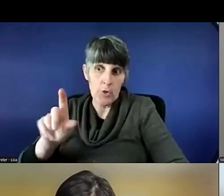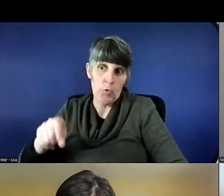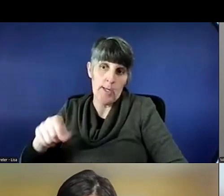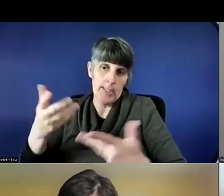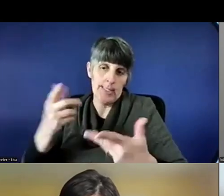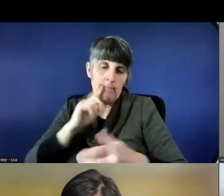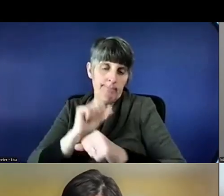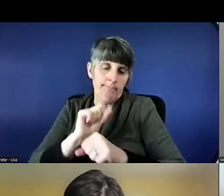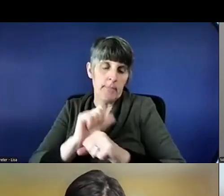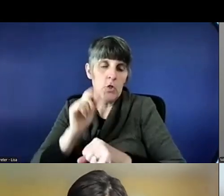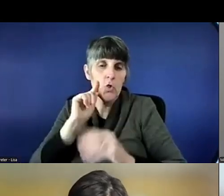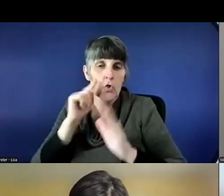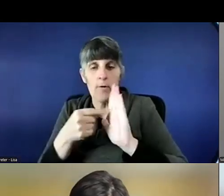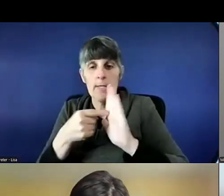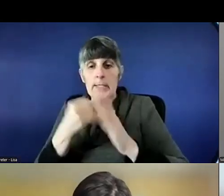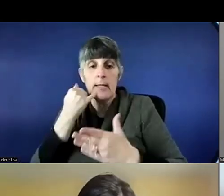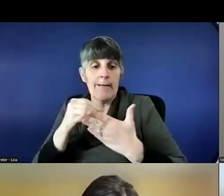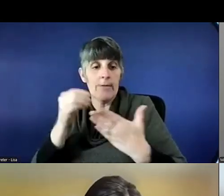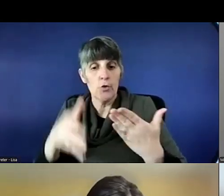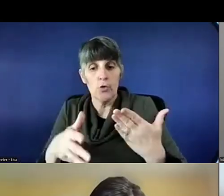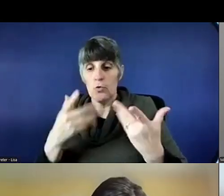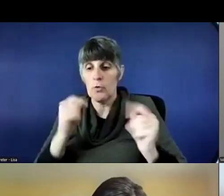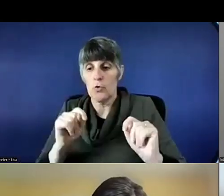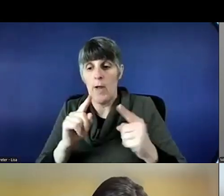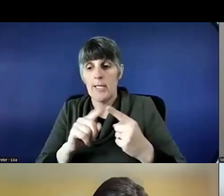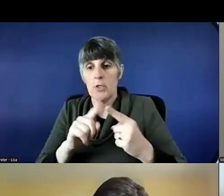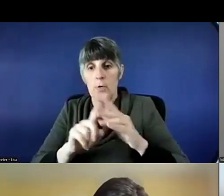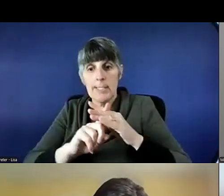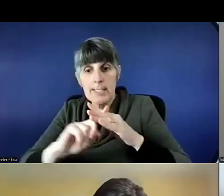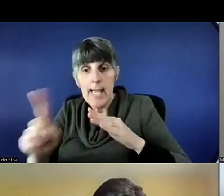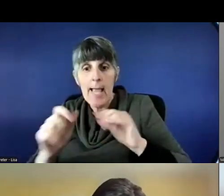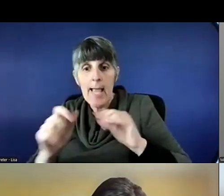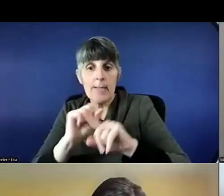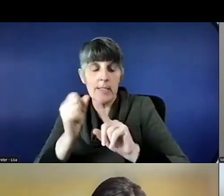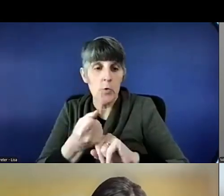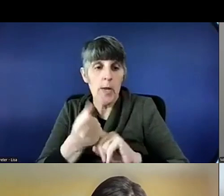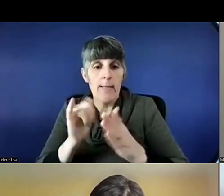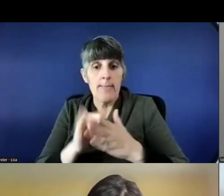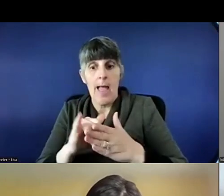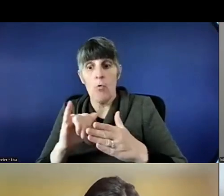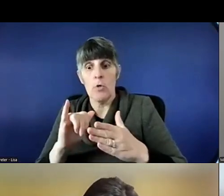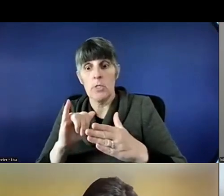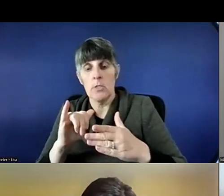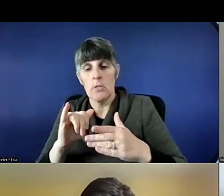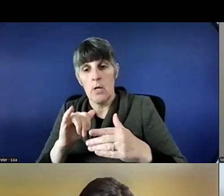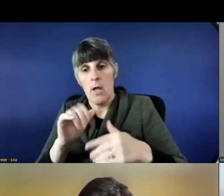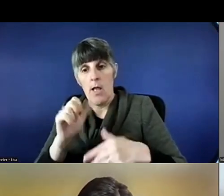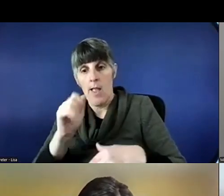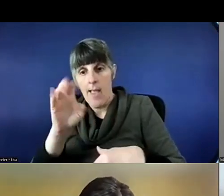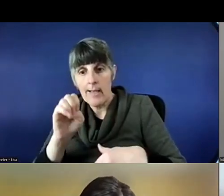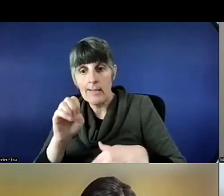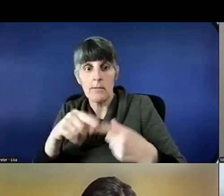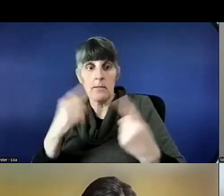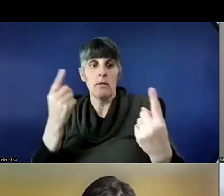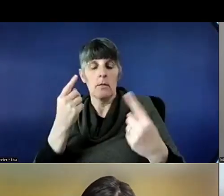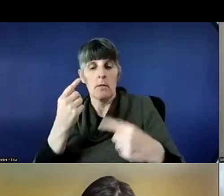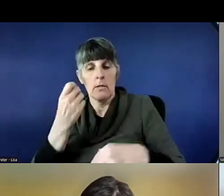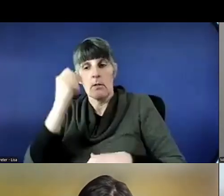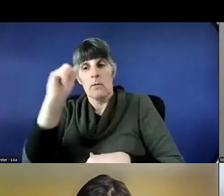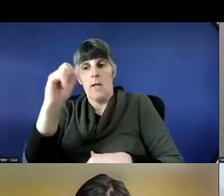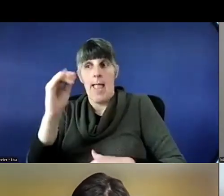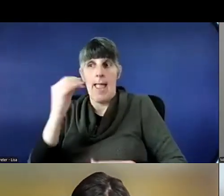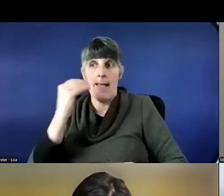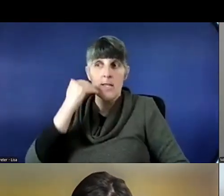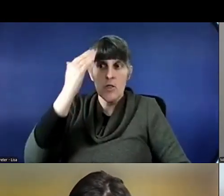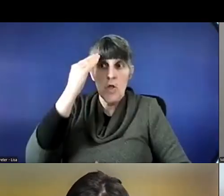behavior. So for instance, if a student was trying to escape a situation which was aversive, and the adults